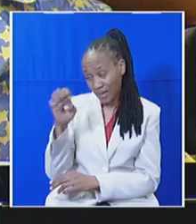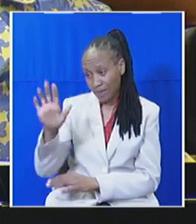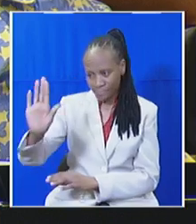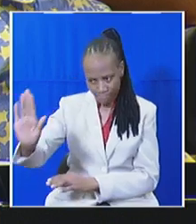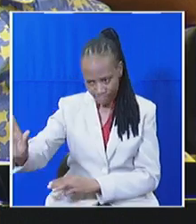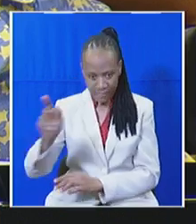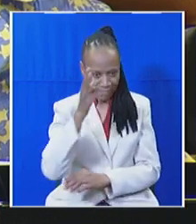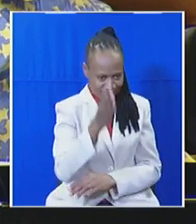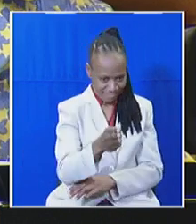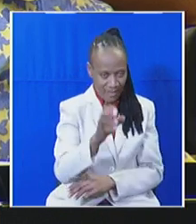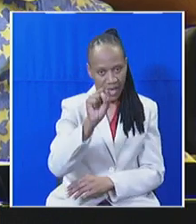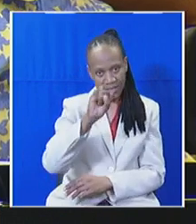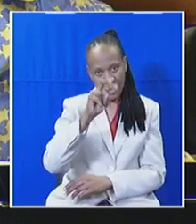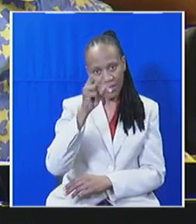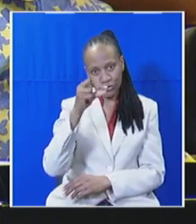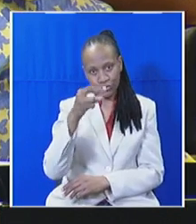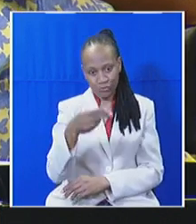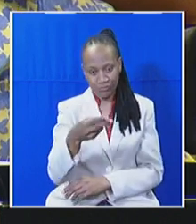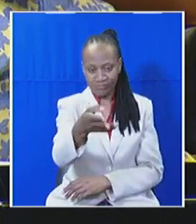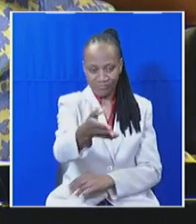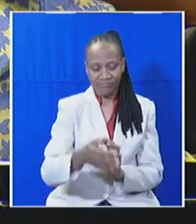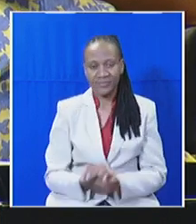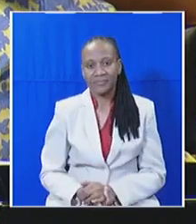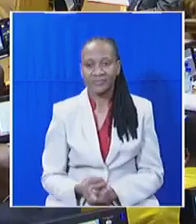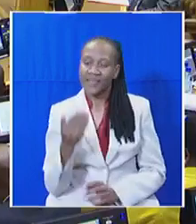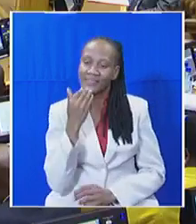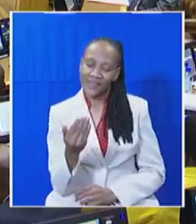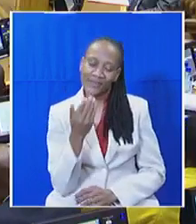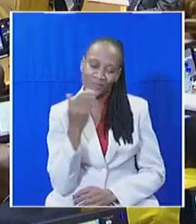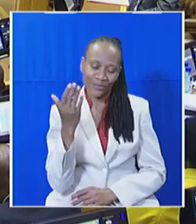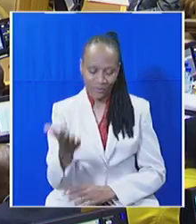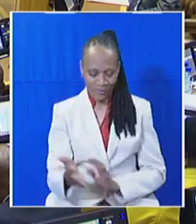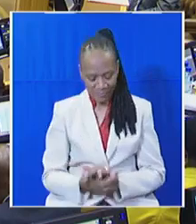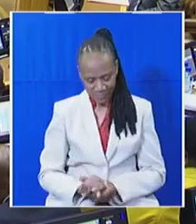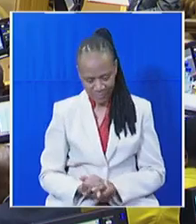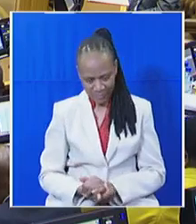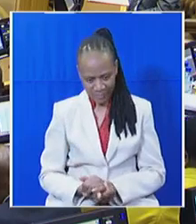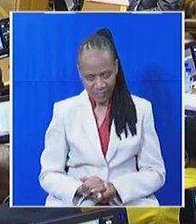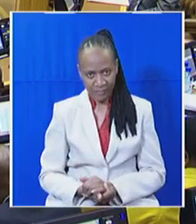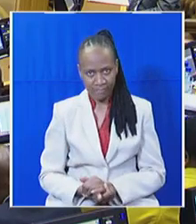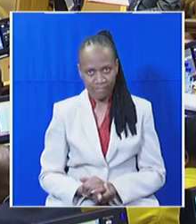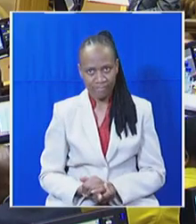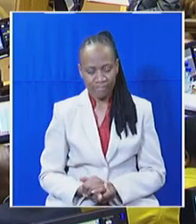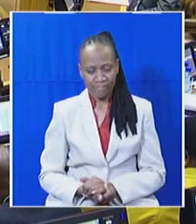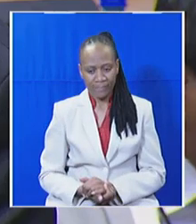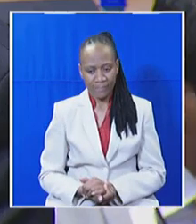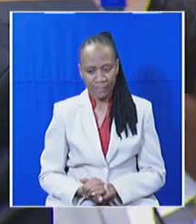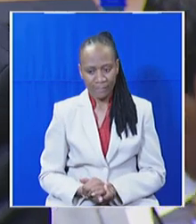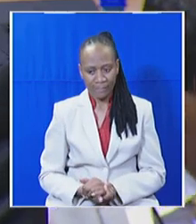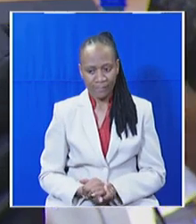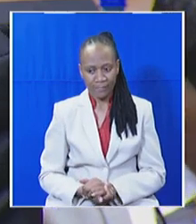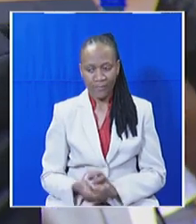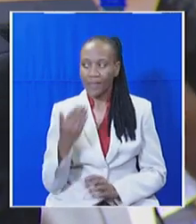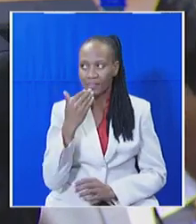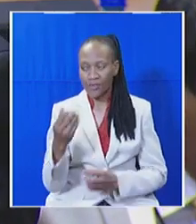Singh? Thank you. Thank you, Honorable Speaker. Honorable Speaker, I trust you are giving me the opportunity to